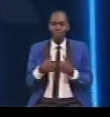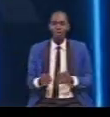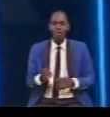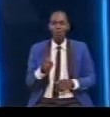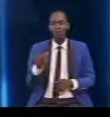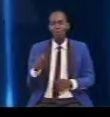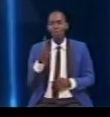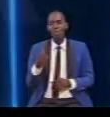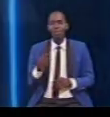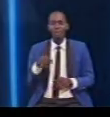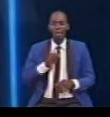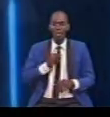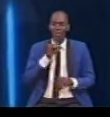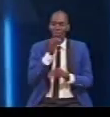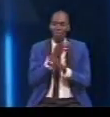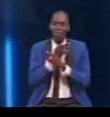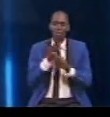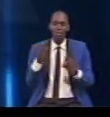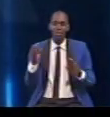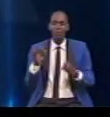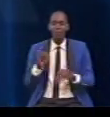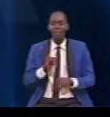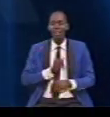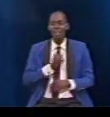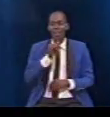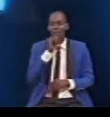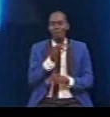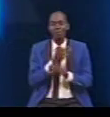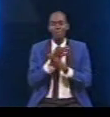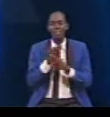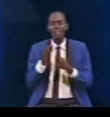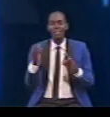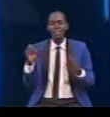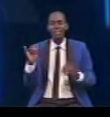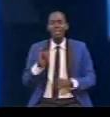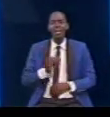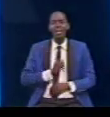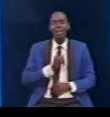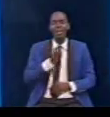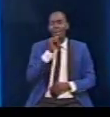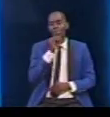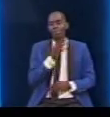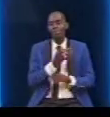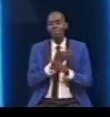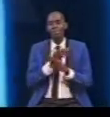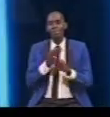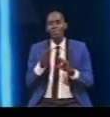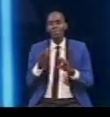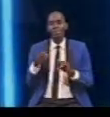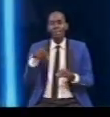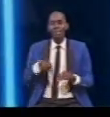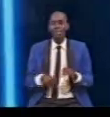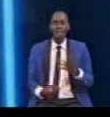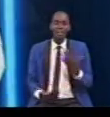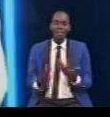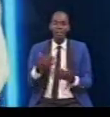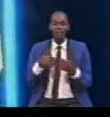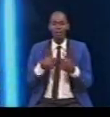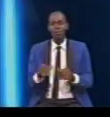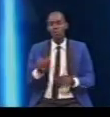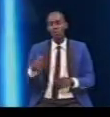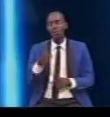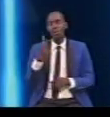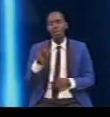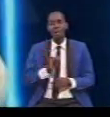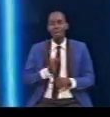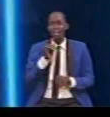lost another one, I am free. Oh, I am free. Oh, I am free. Oh, hey, lost another